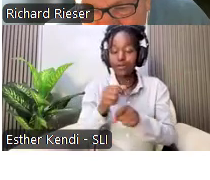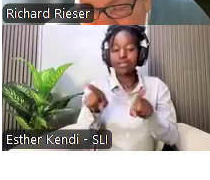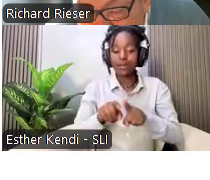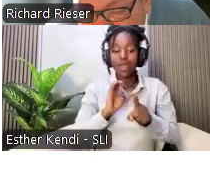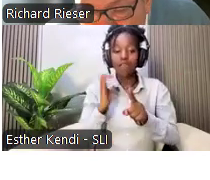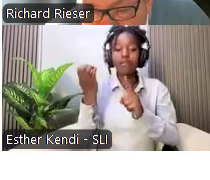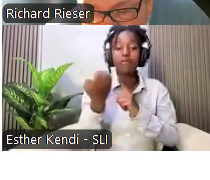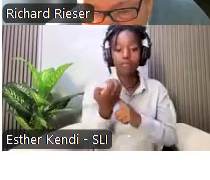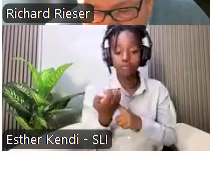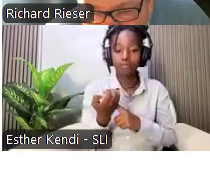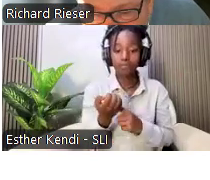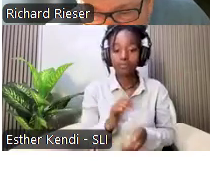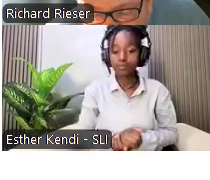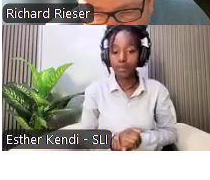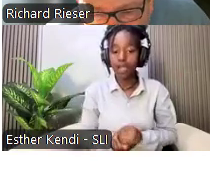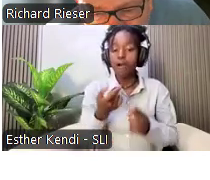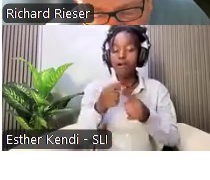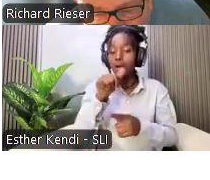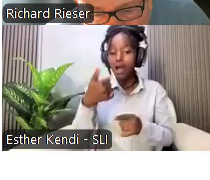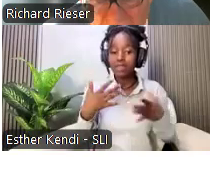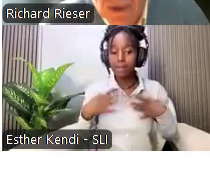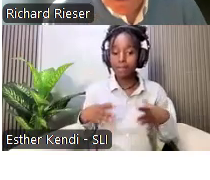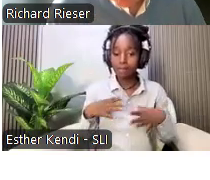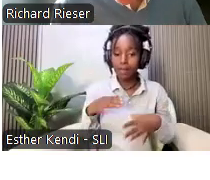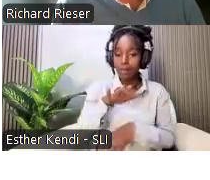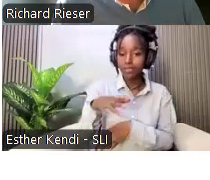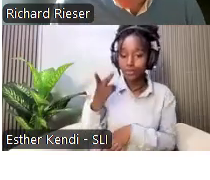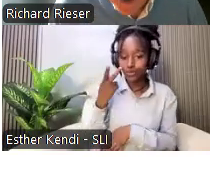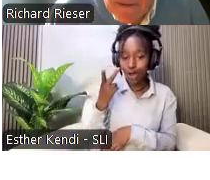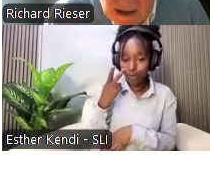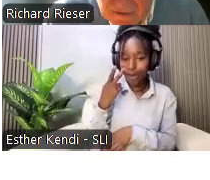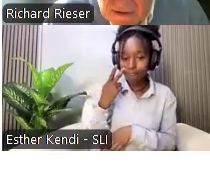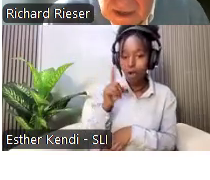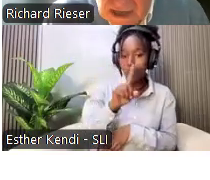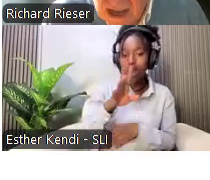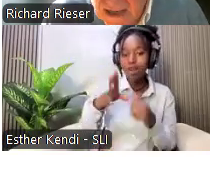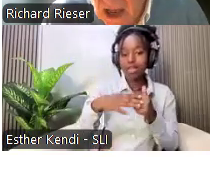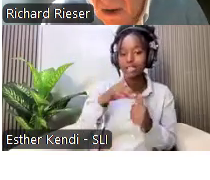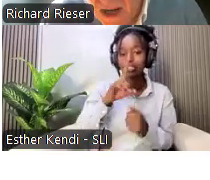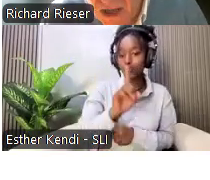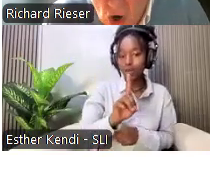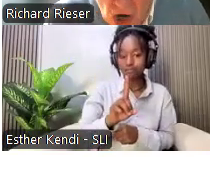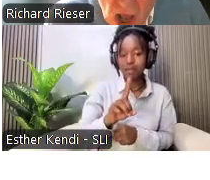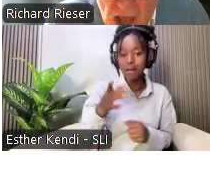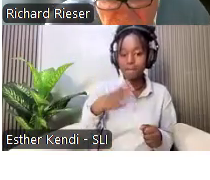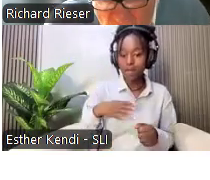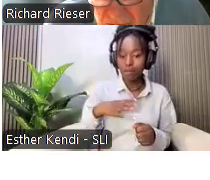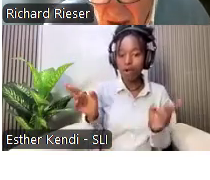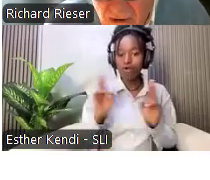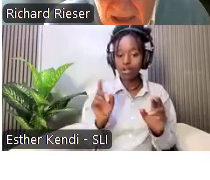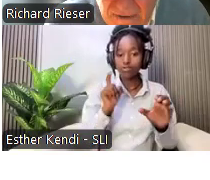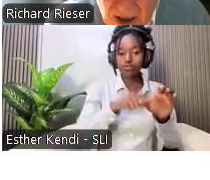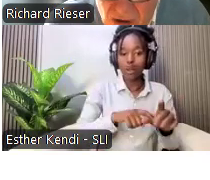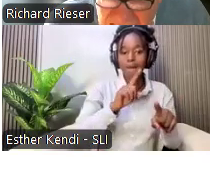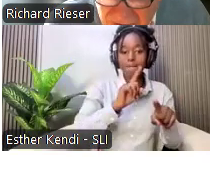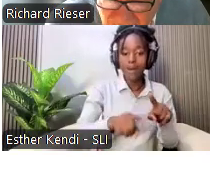world, 191 have ratified. In the Commonwealth, 55 out of 56, only Tonga not